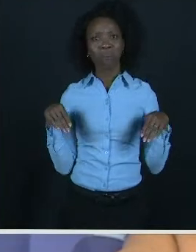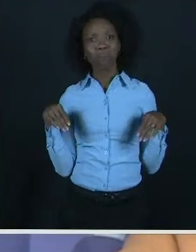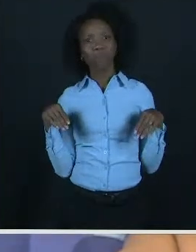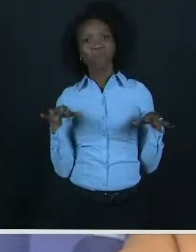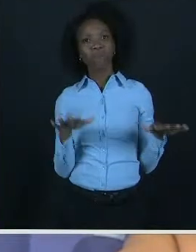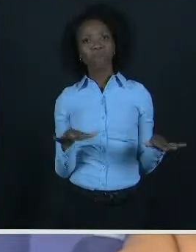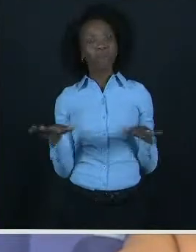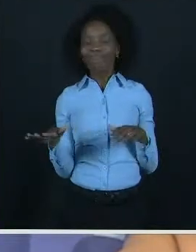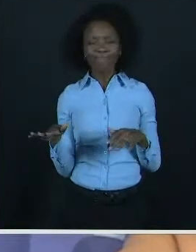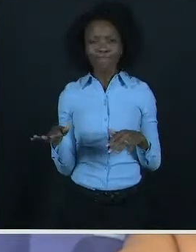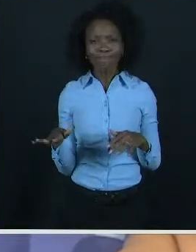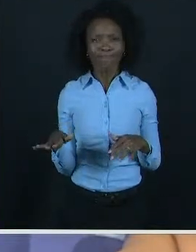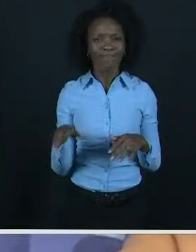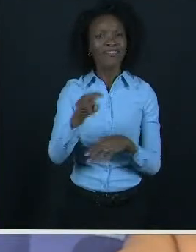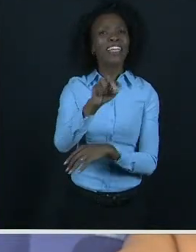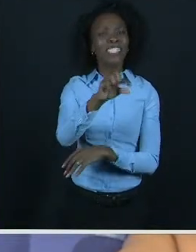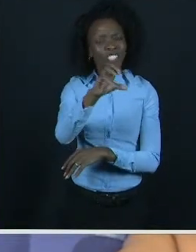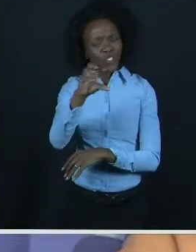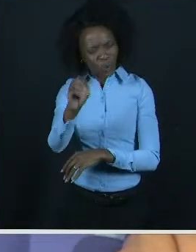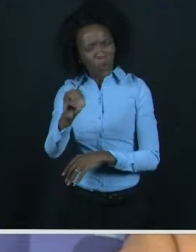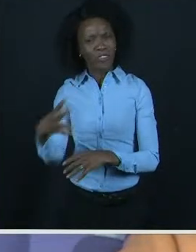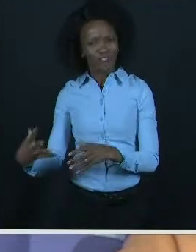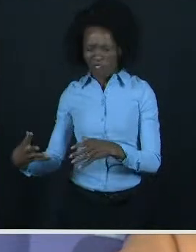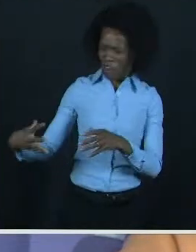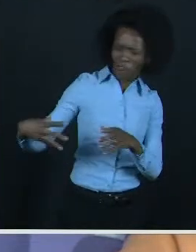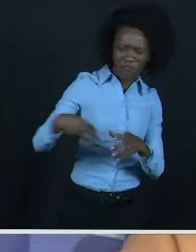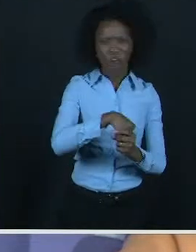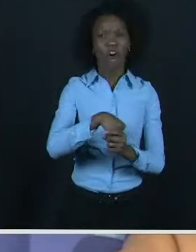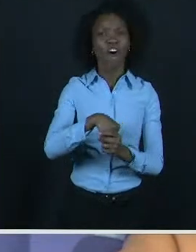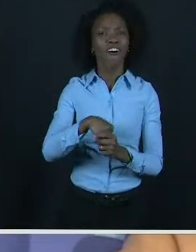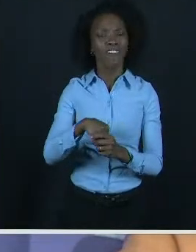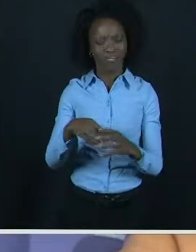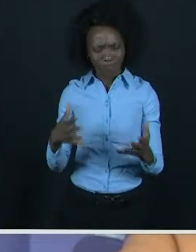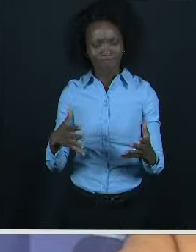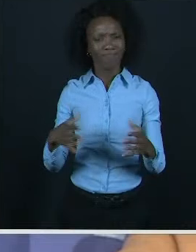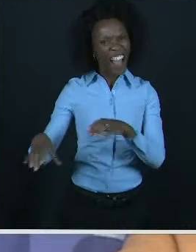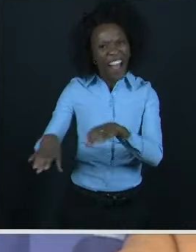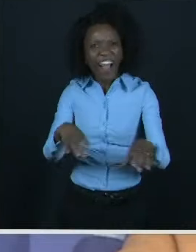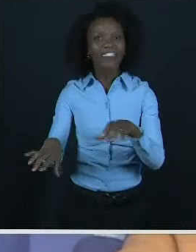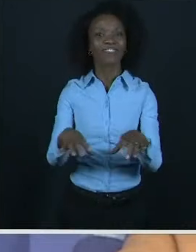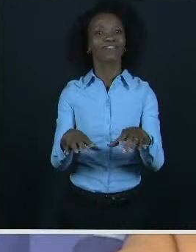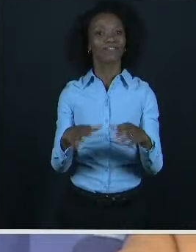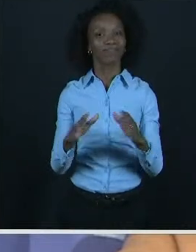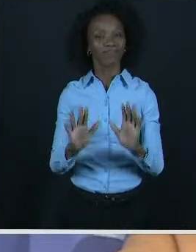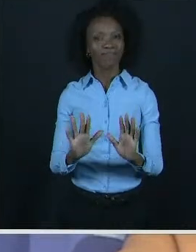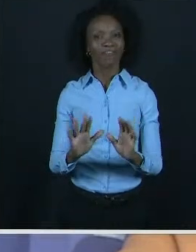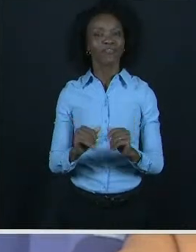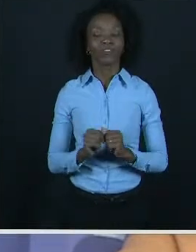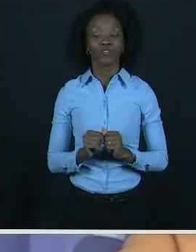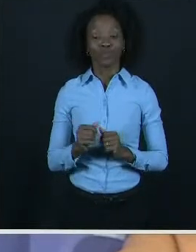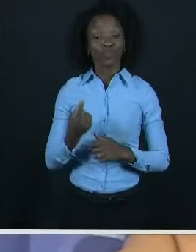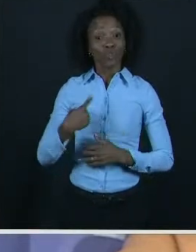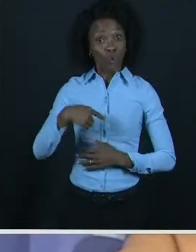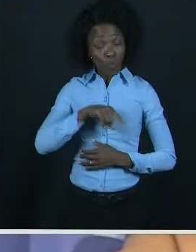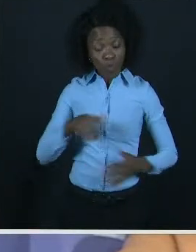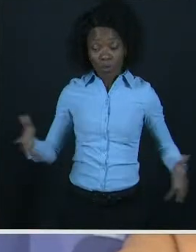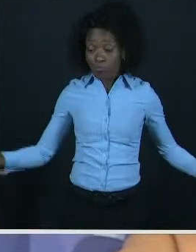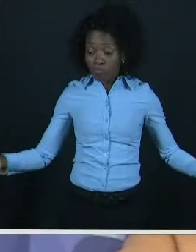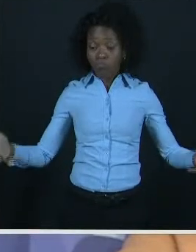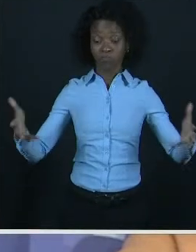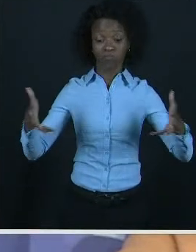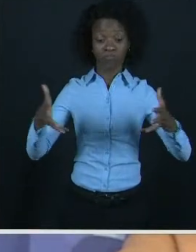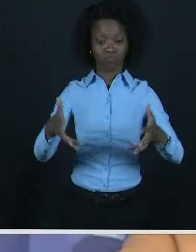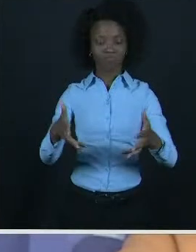society organs or formations that, even as we are gathered here, you